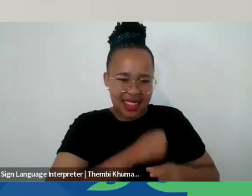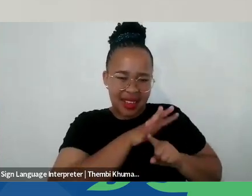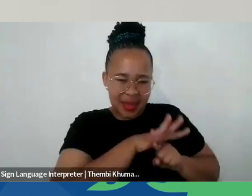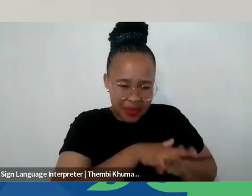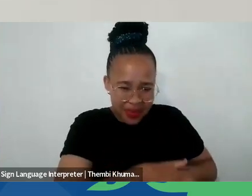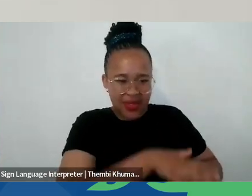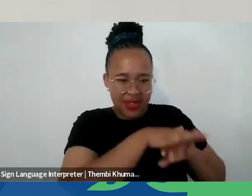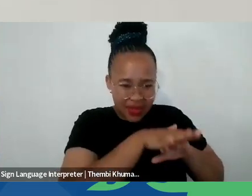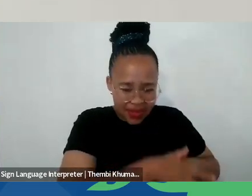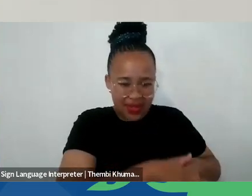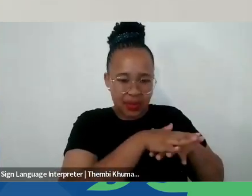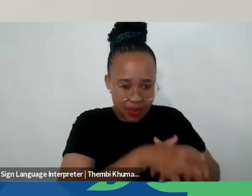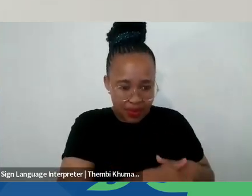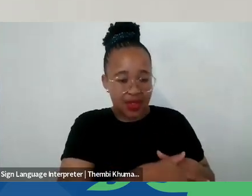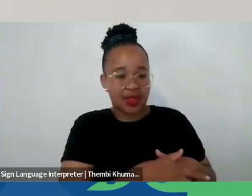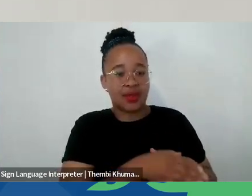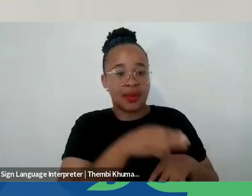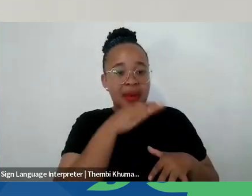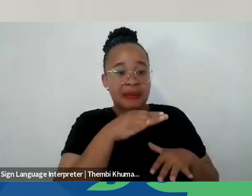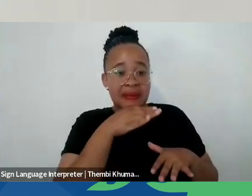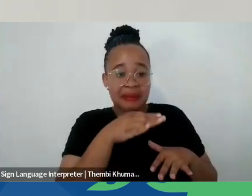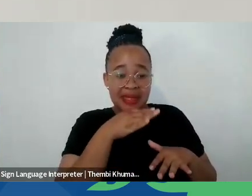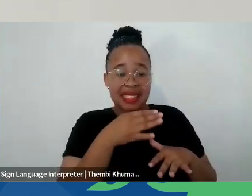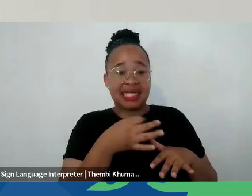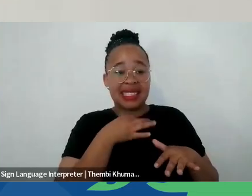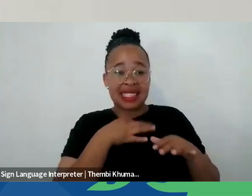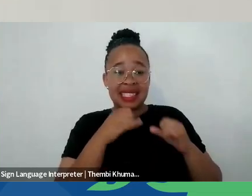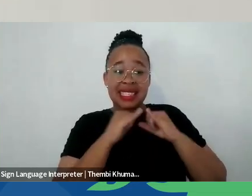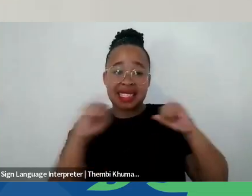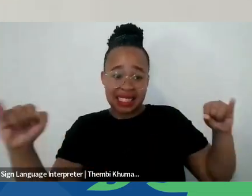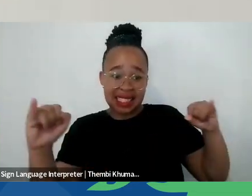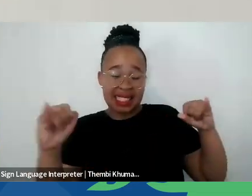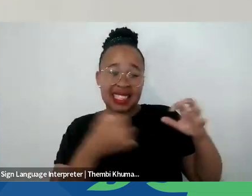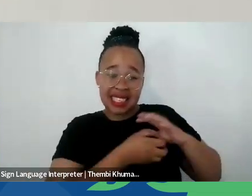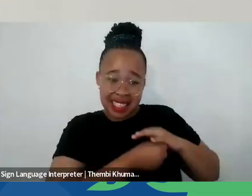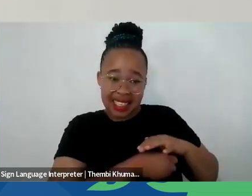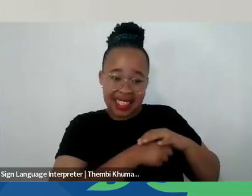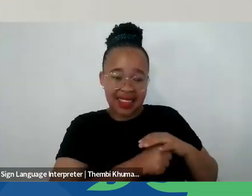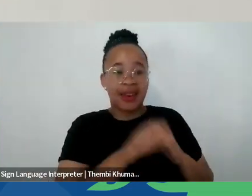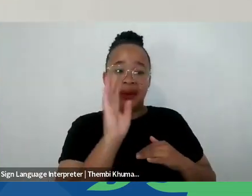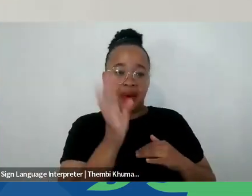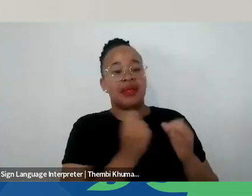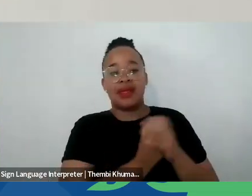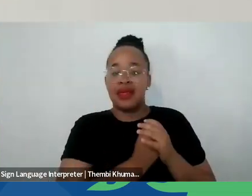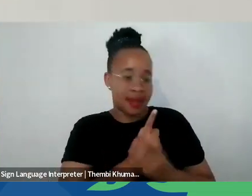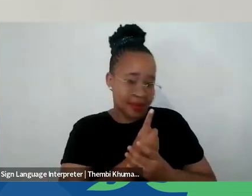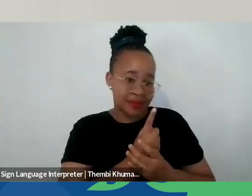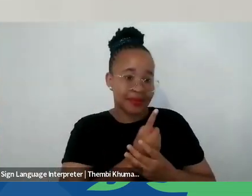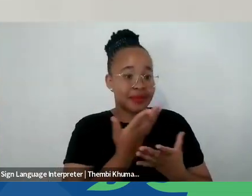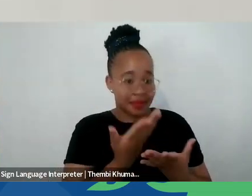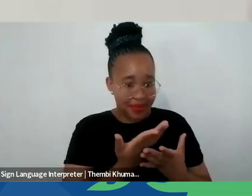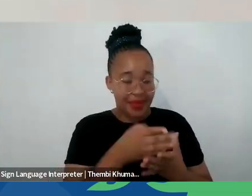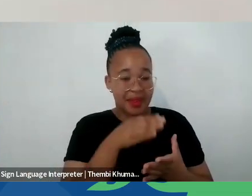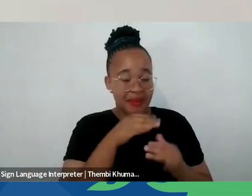The possibilities of a heart attack, and especially for someone like me that's getting older, the risk even